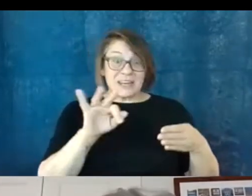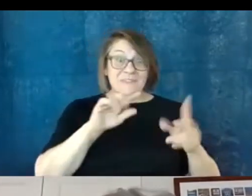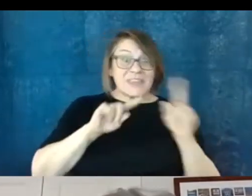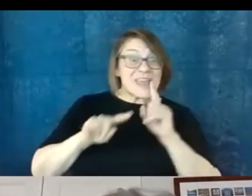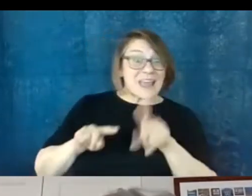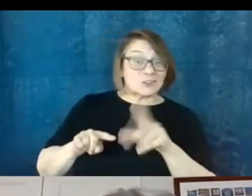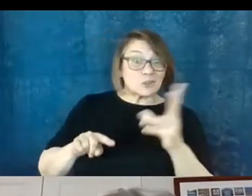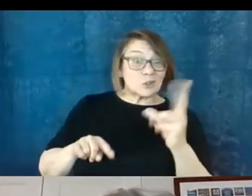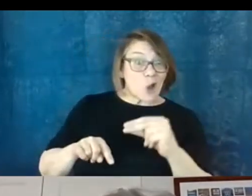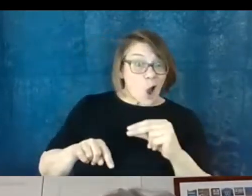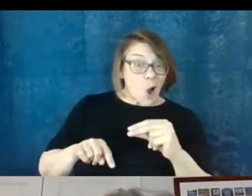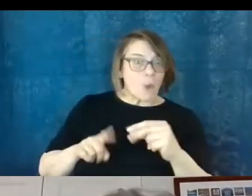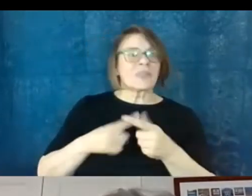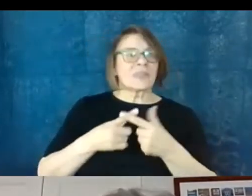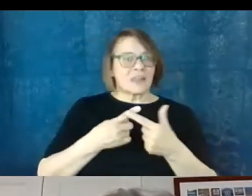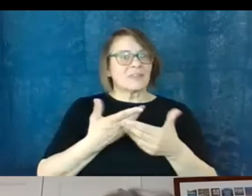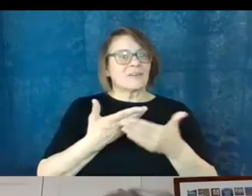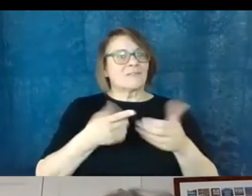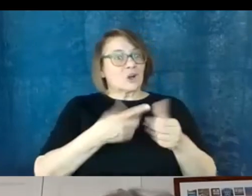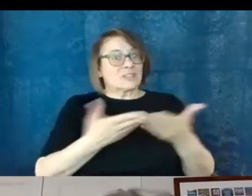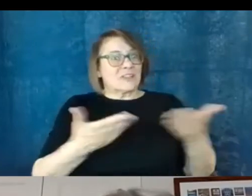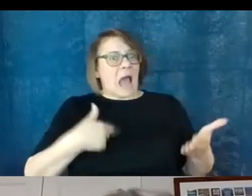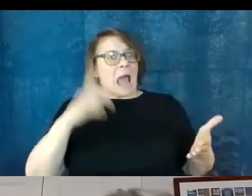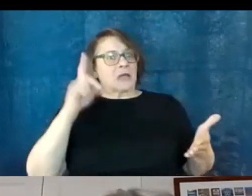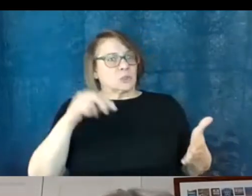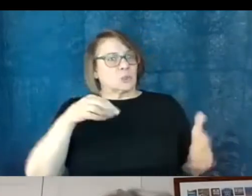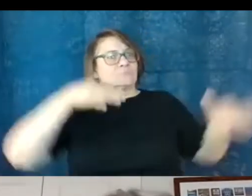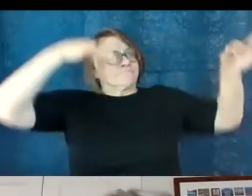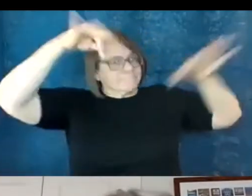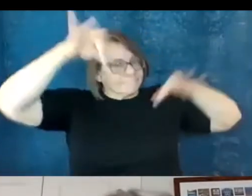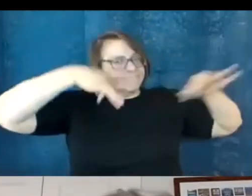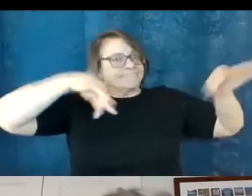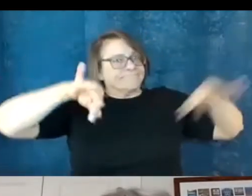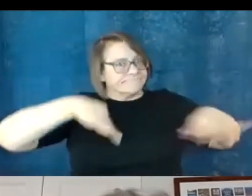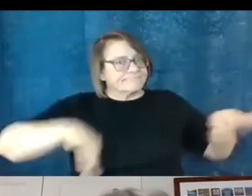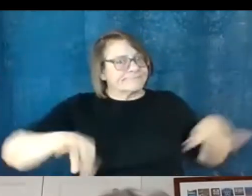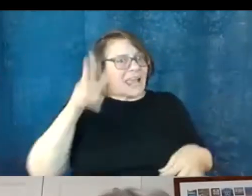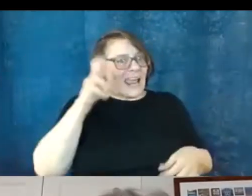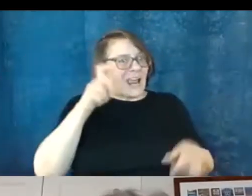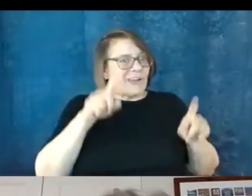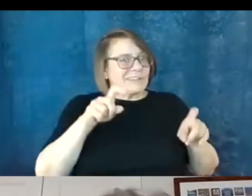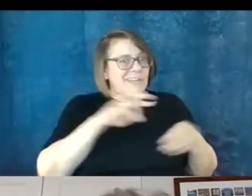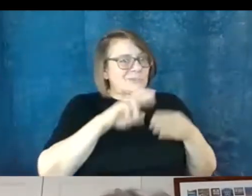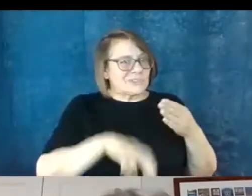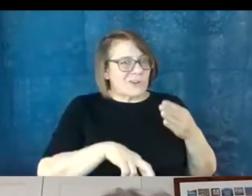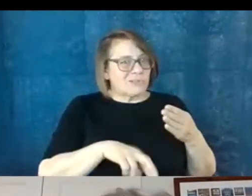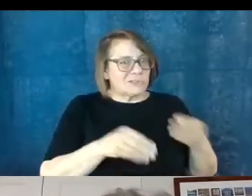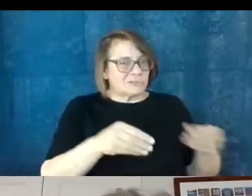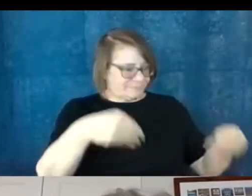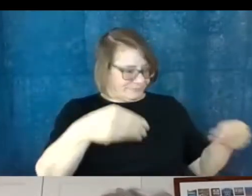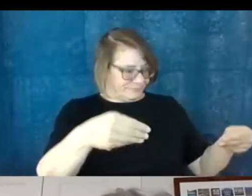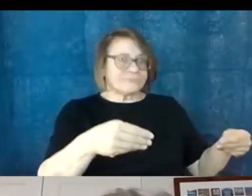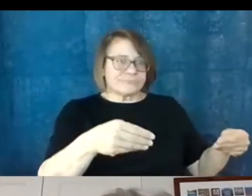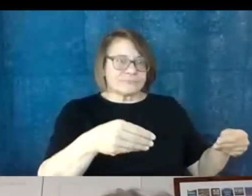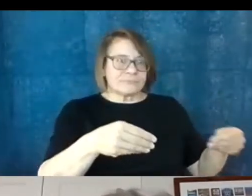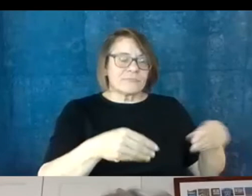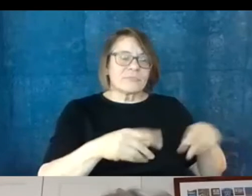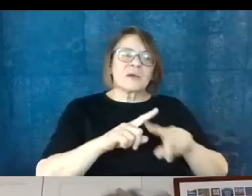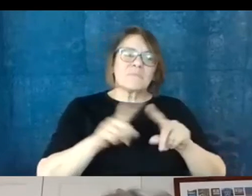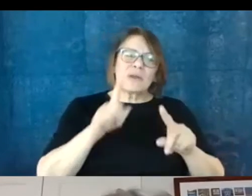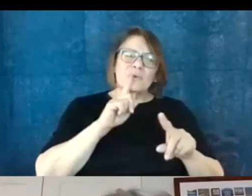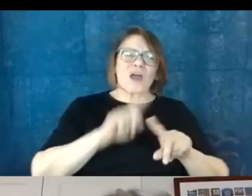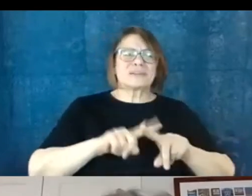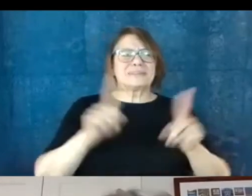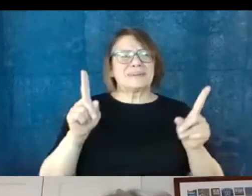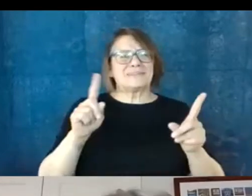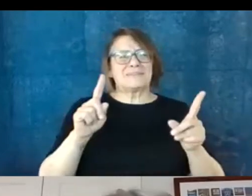no, then the first thing I do is explain their hearing test results to them after I have them. But there are different kinds of misconceptions